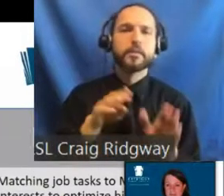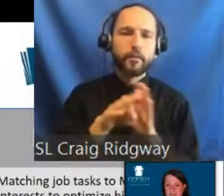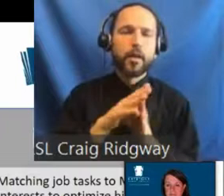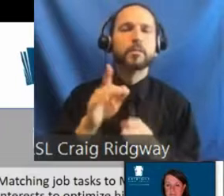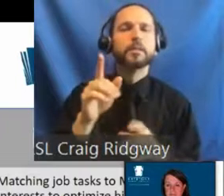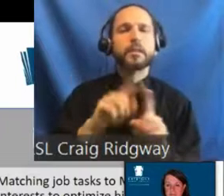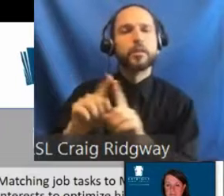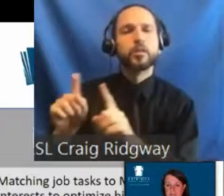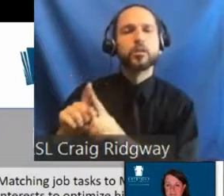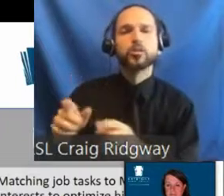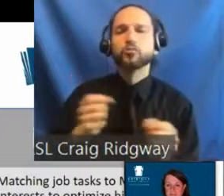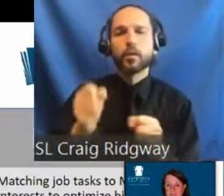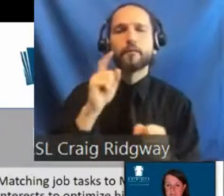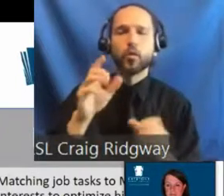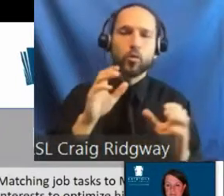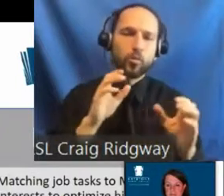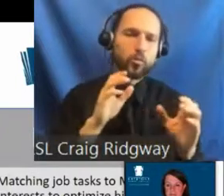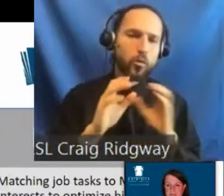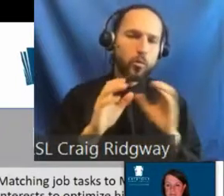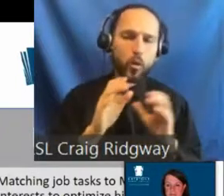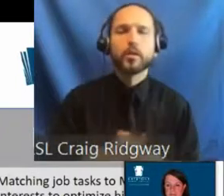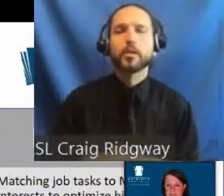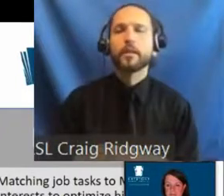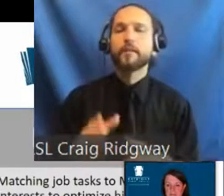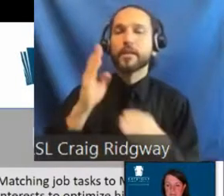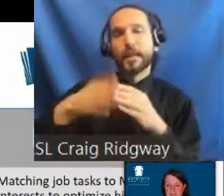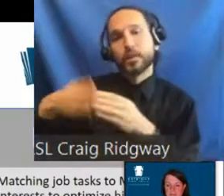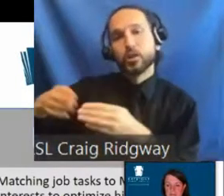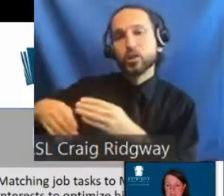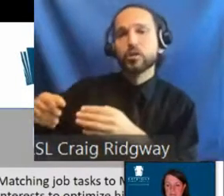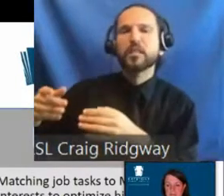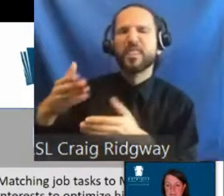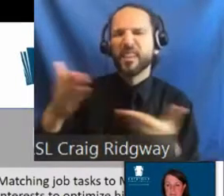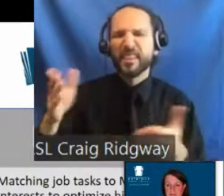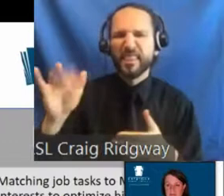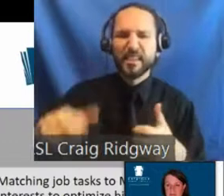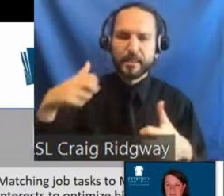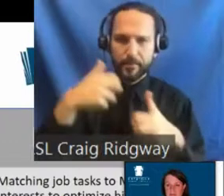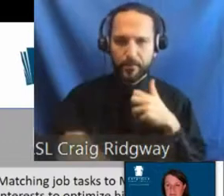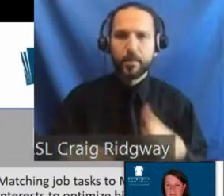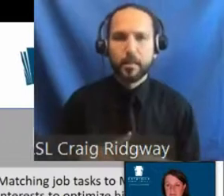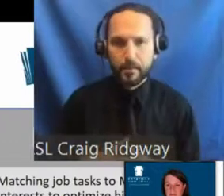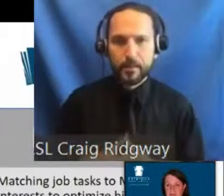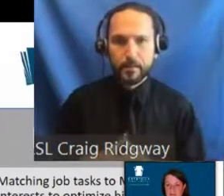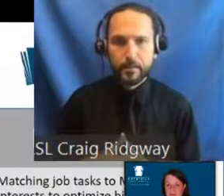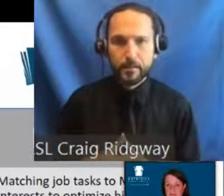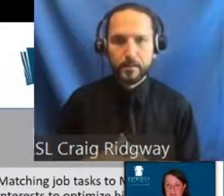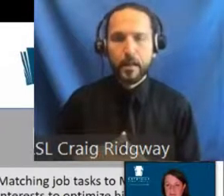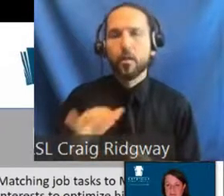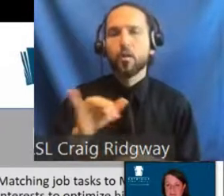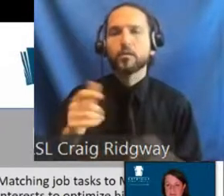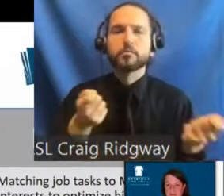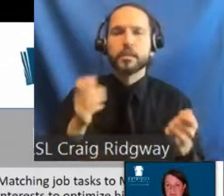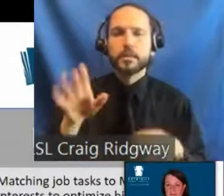communication, completing tasks that may be difficult, and managing his time most effectively.